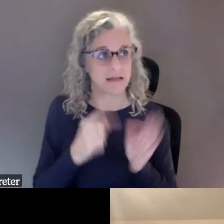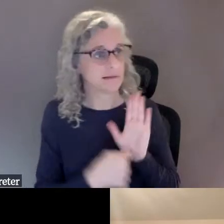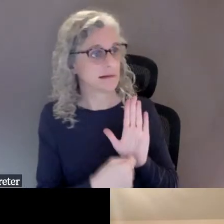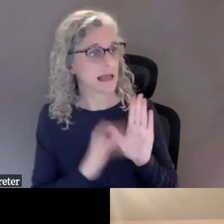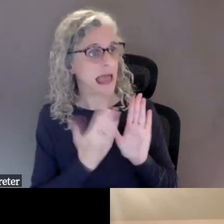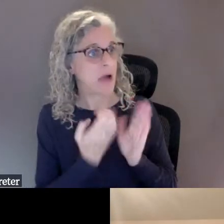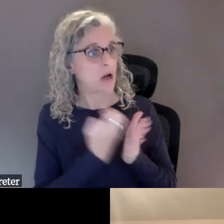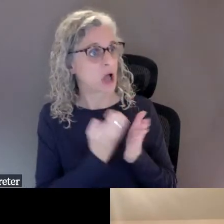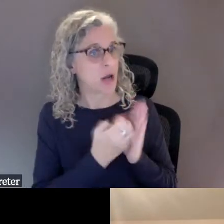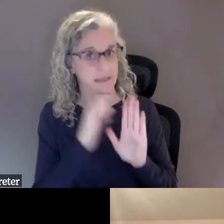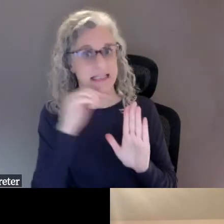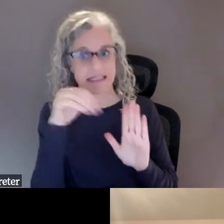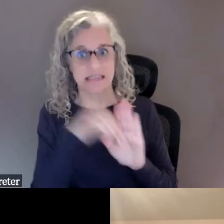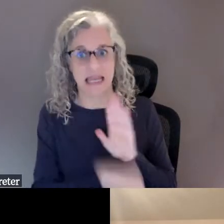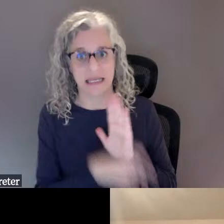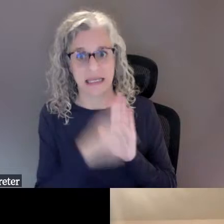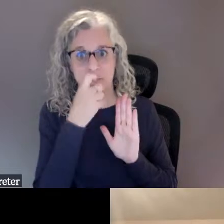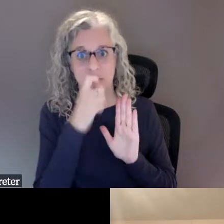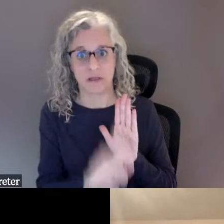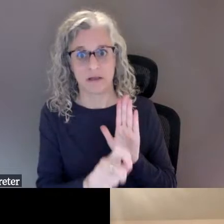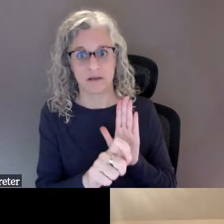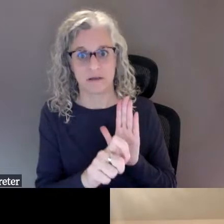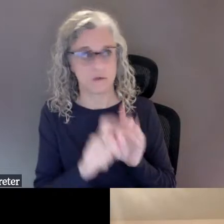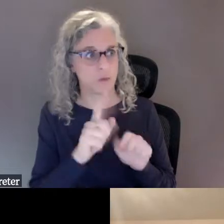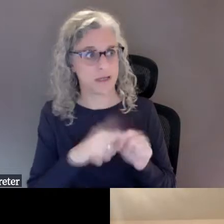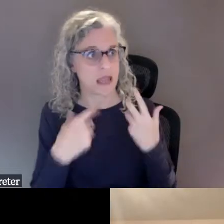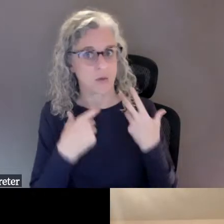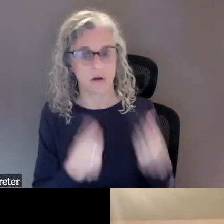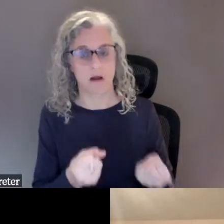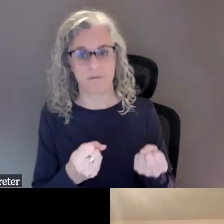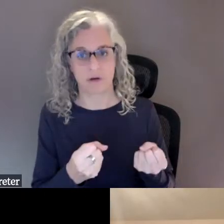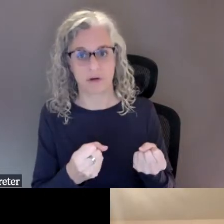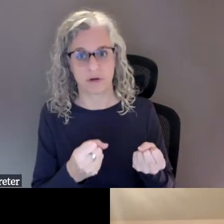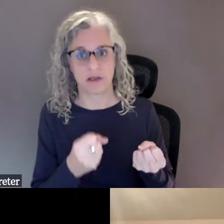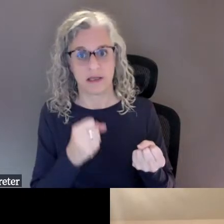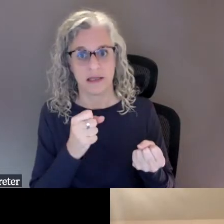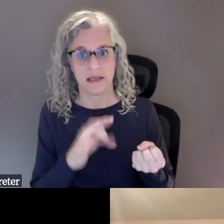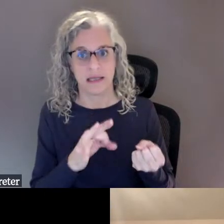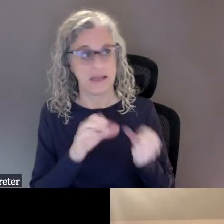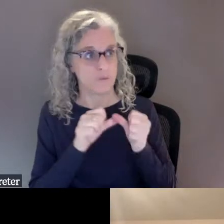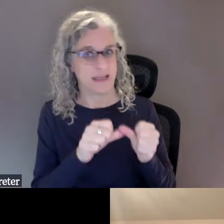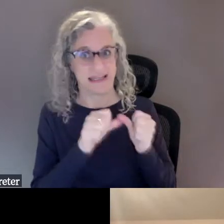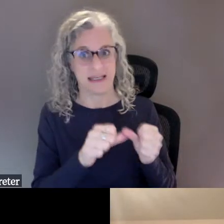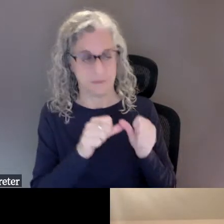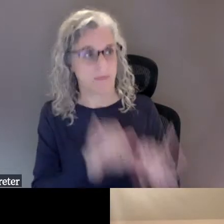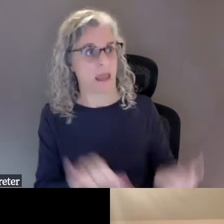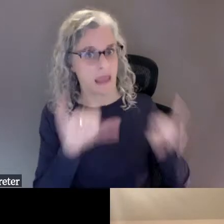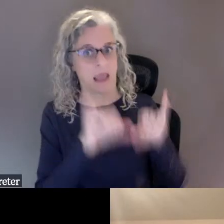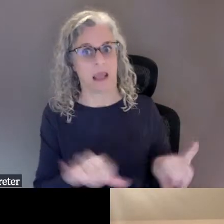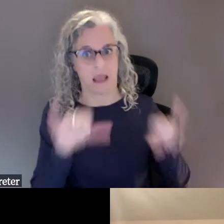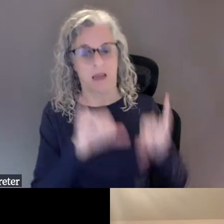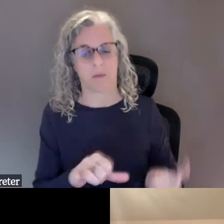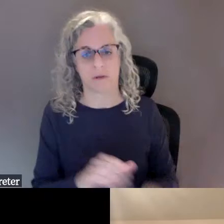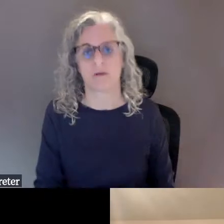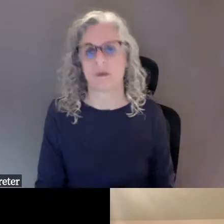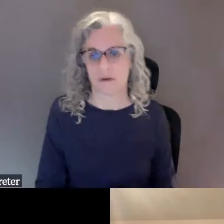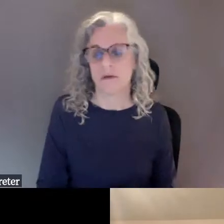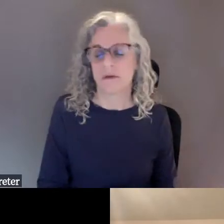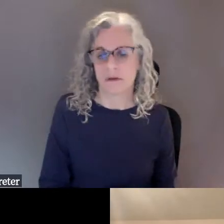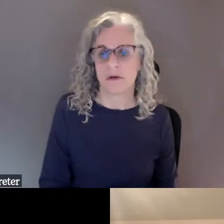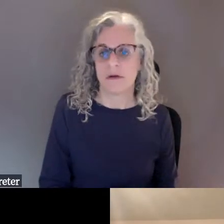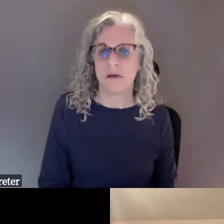will tank, like we will not recover if we keep moving at this pace. If